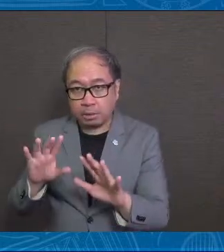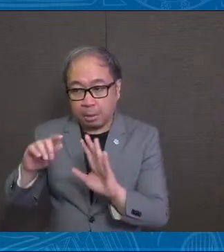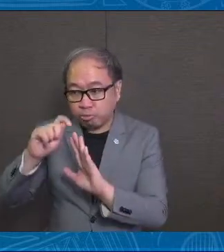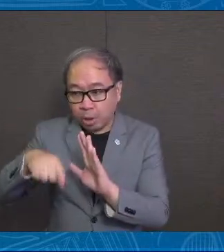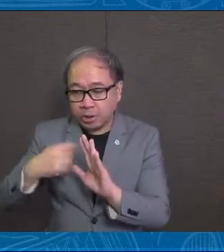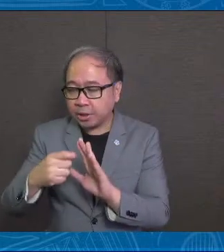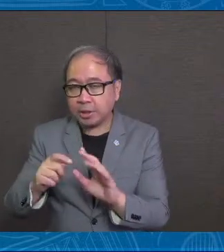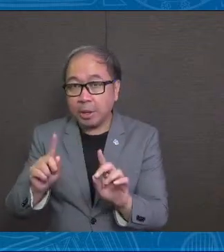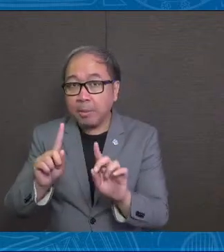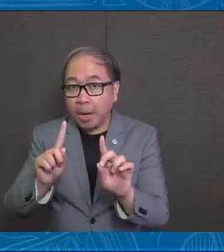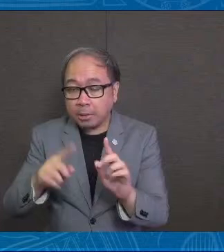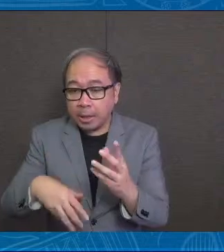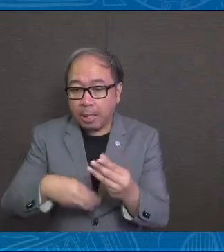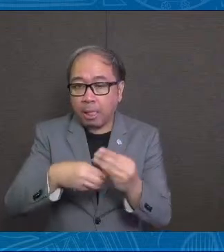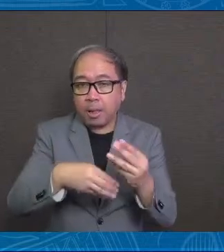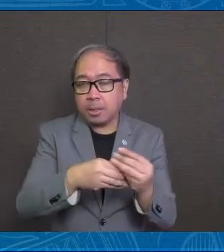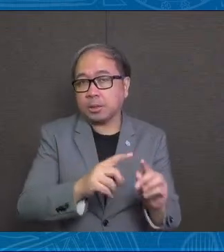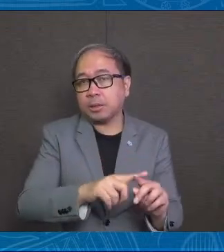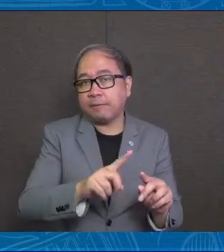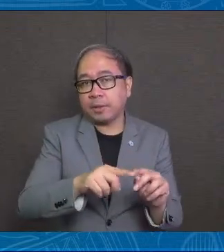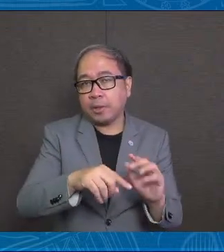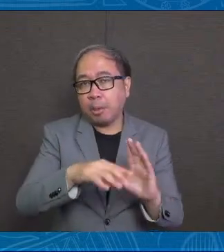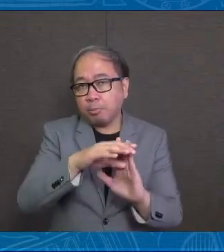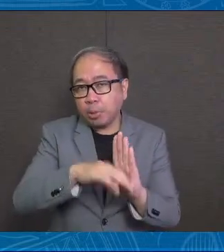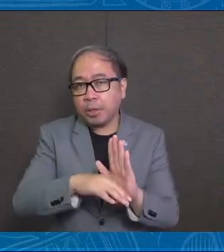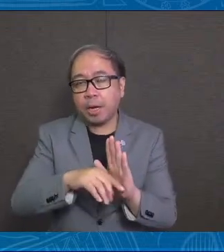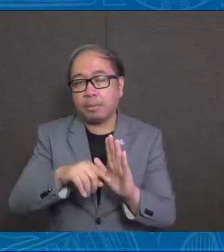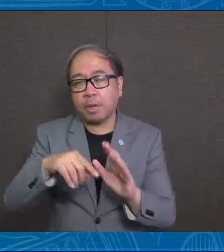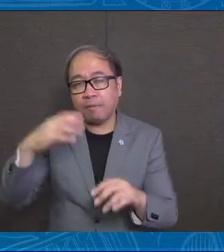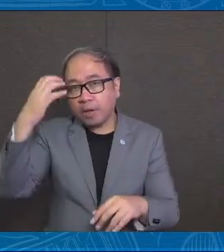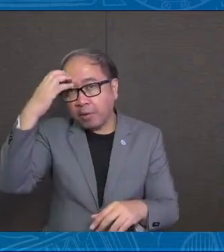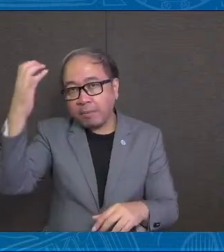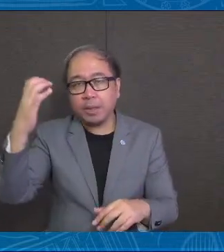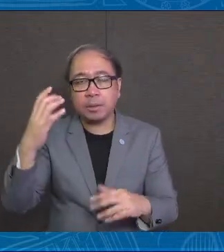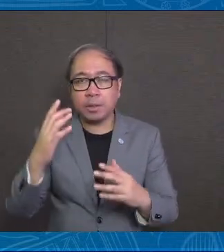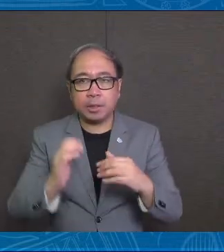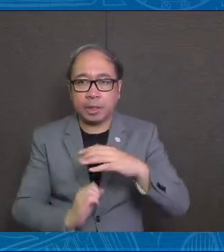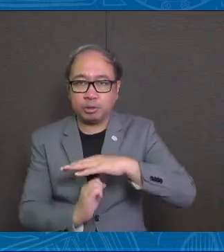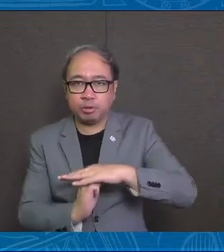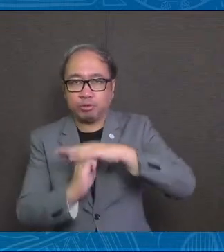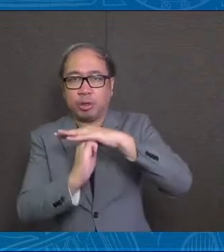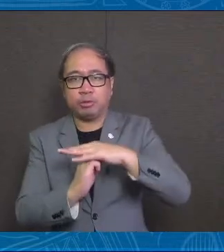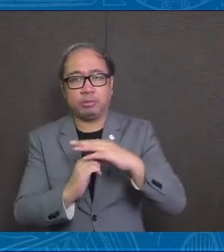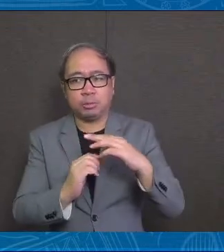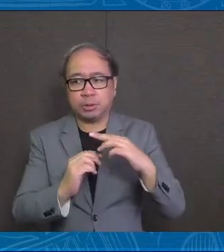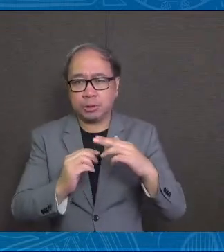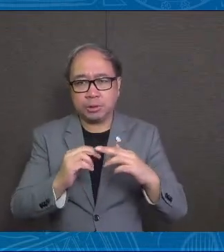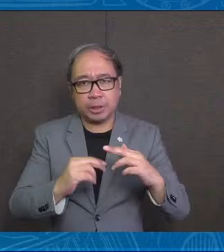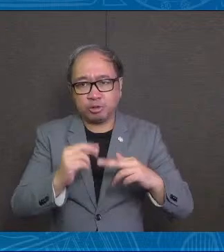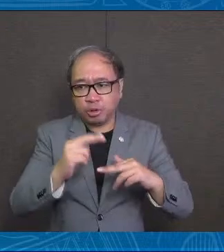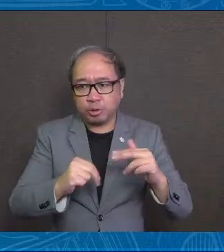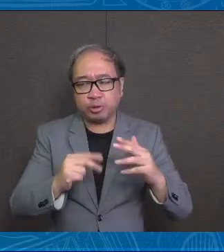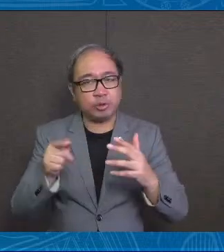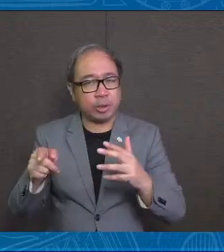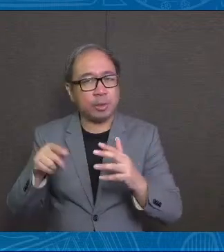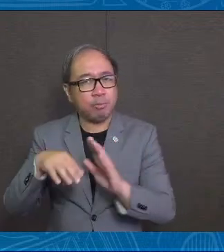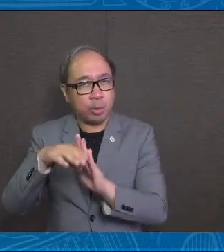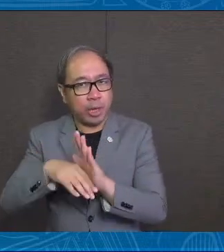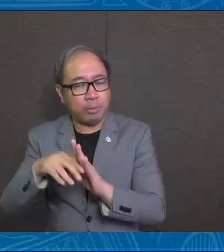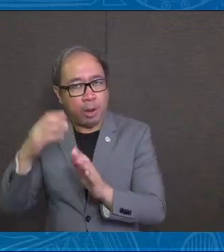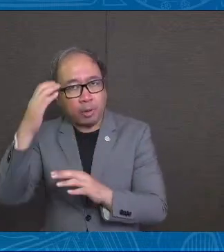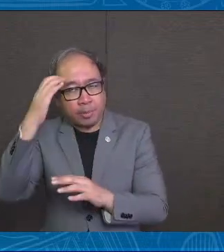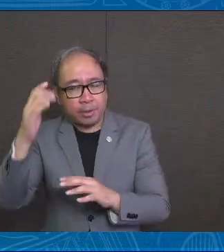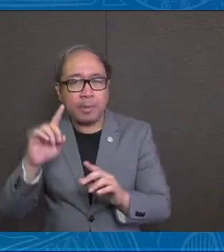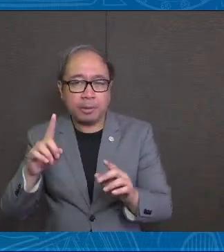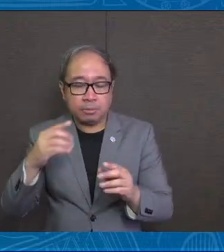of the national government and the infrastructure programs of the national government. We will announce this at a